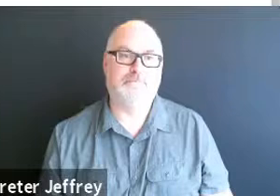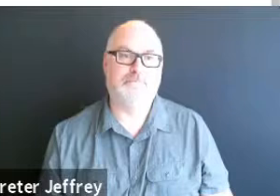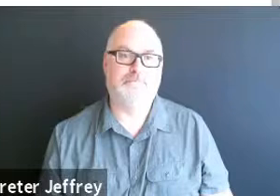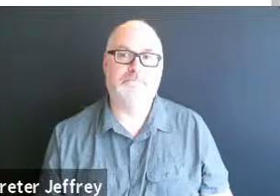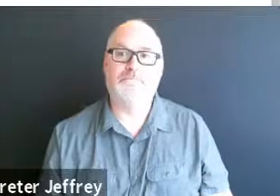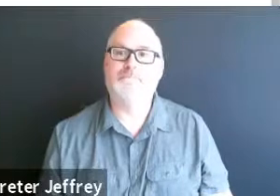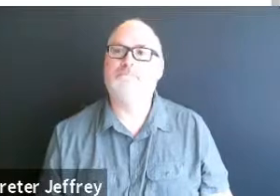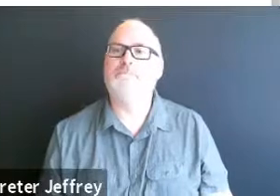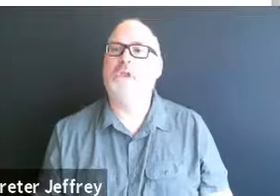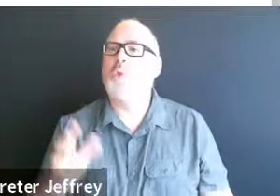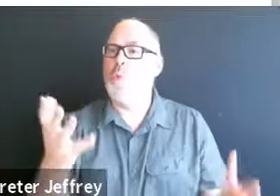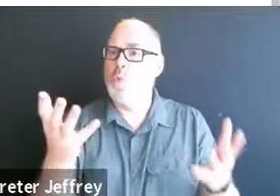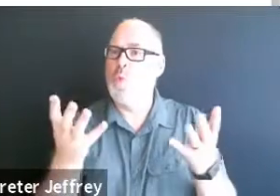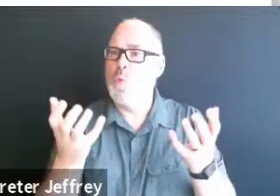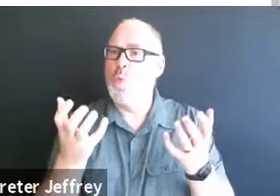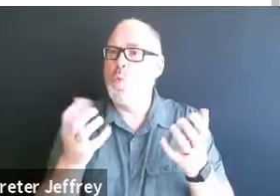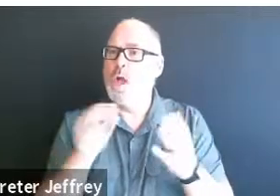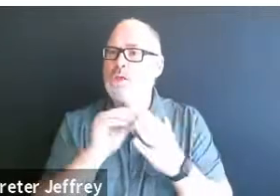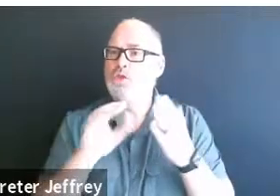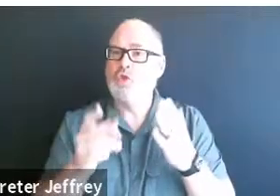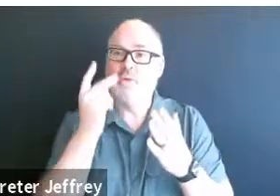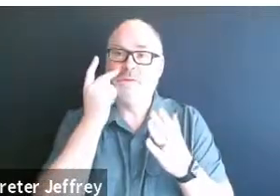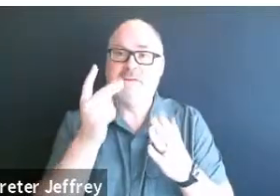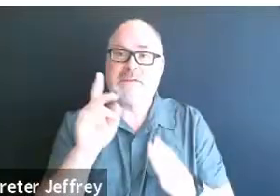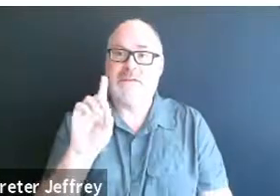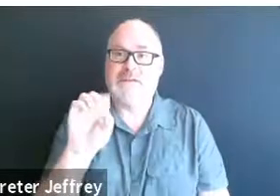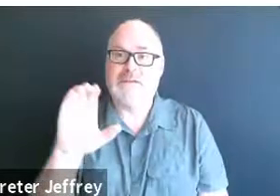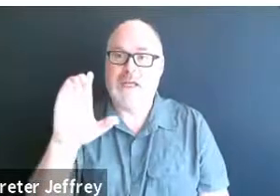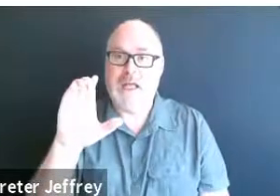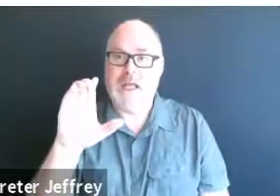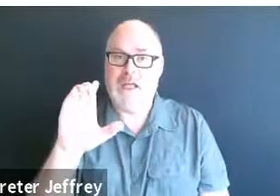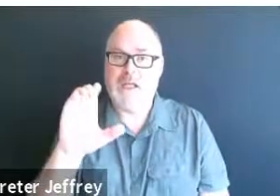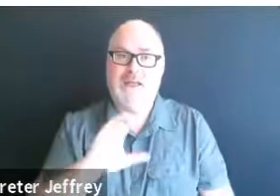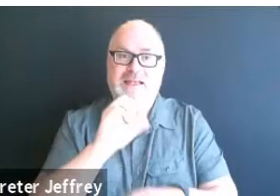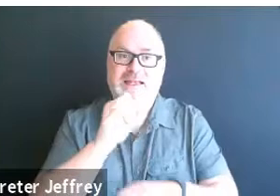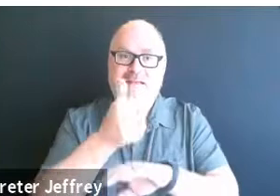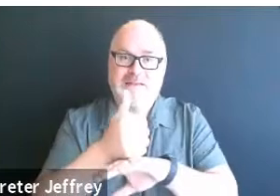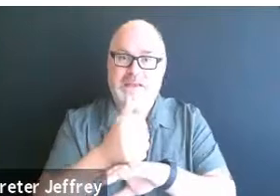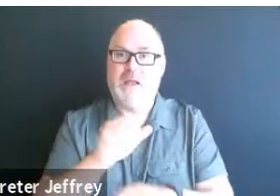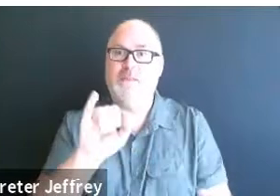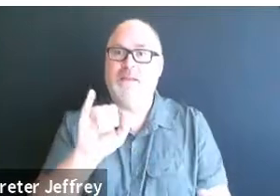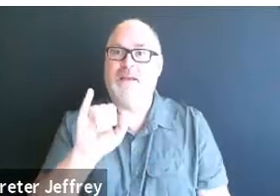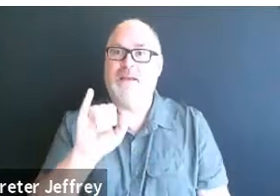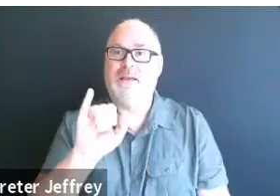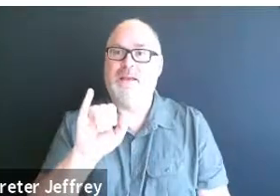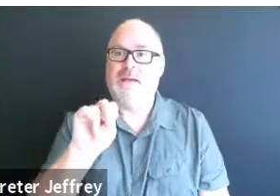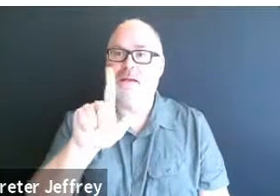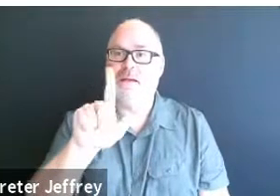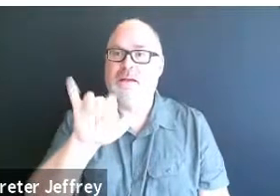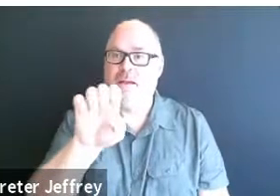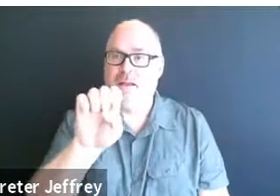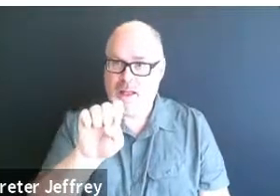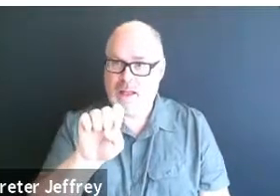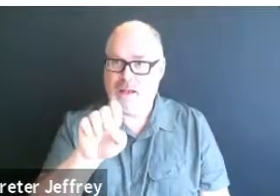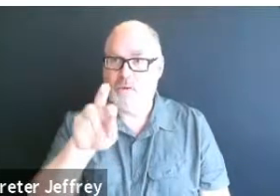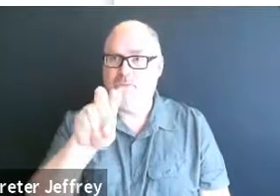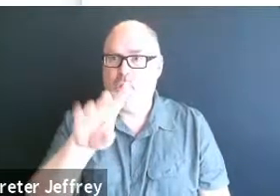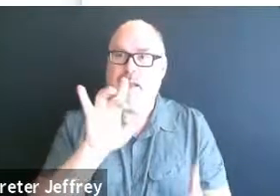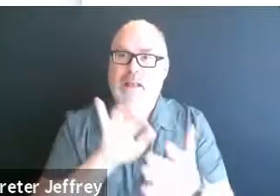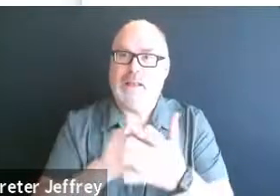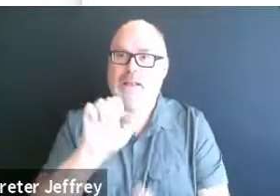Now, if you would like students to see the document and you'd like to set up the inline preview, click the link, hit link